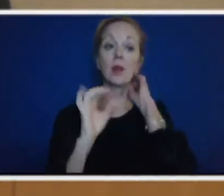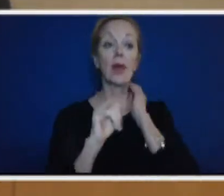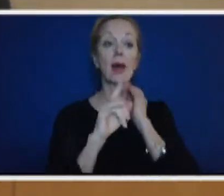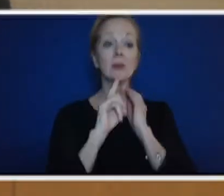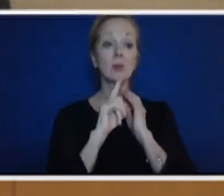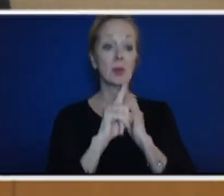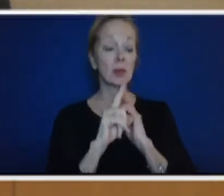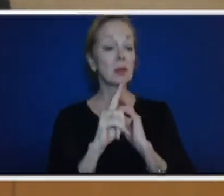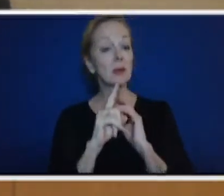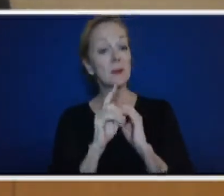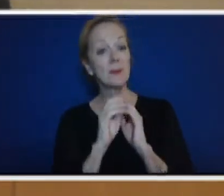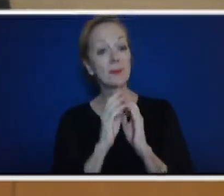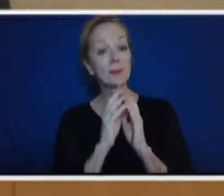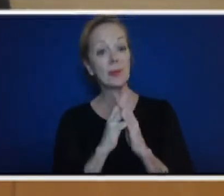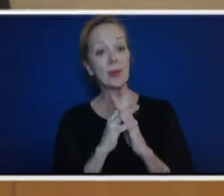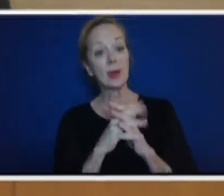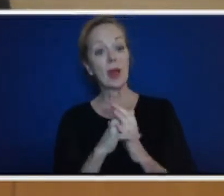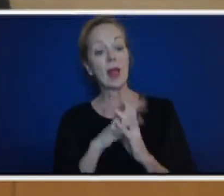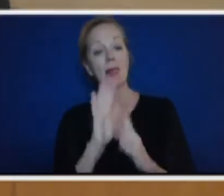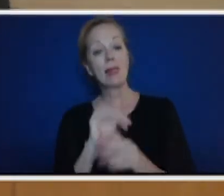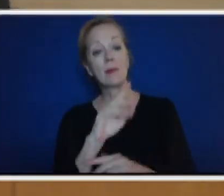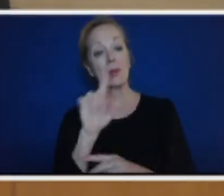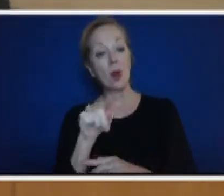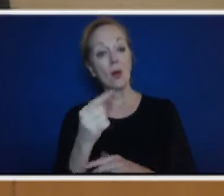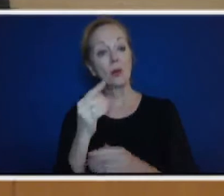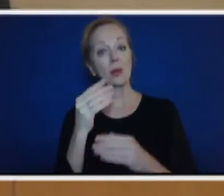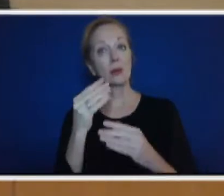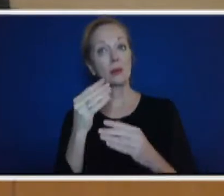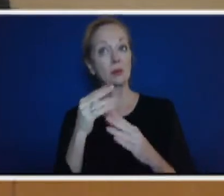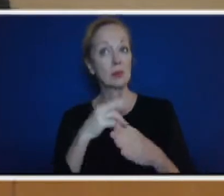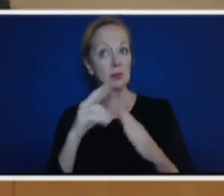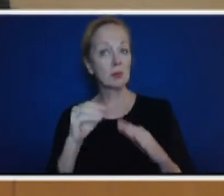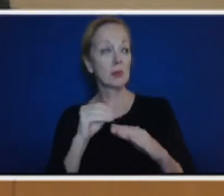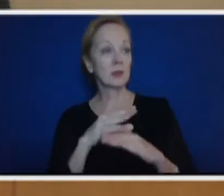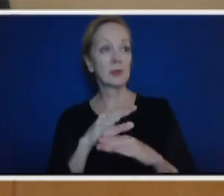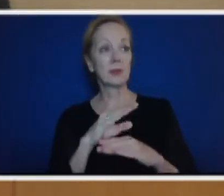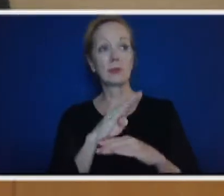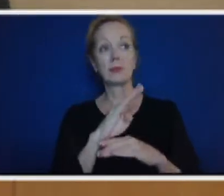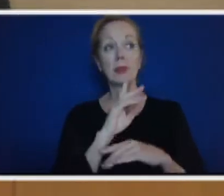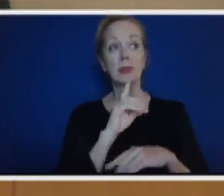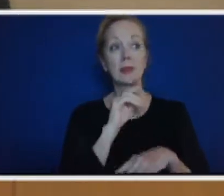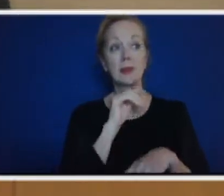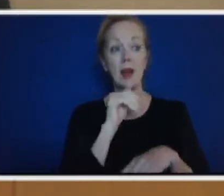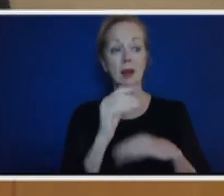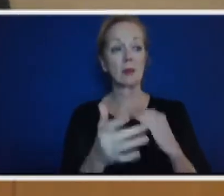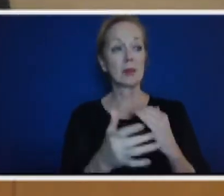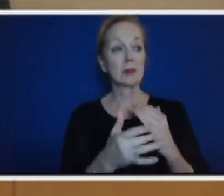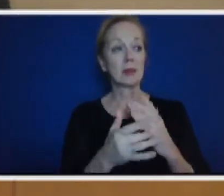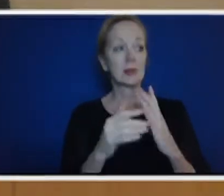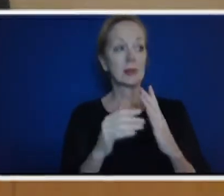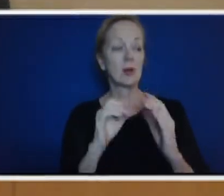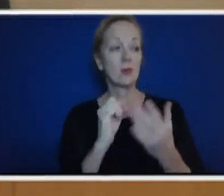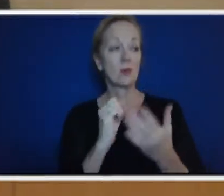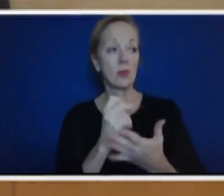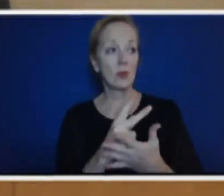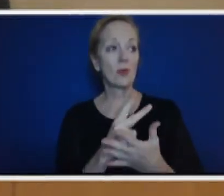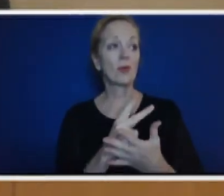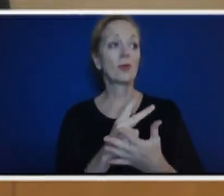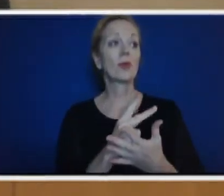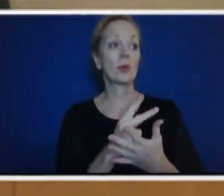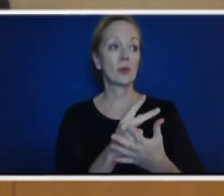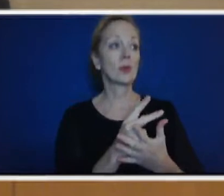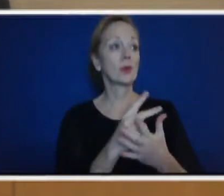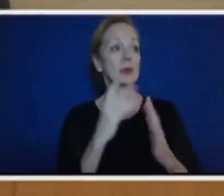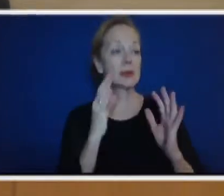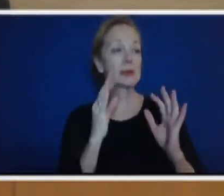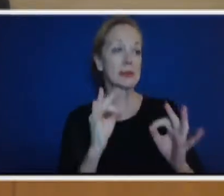only, that would be the only outcome affected by this petition not being technically or potentially approved, when it gets to decision